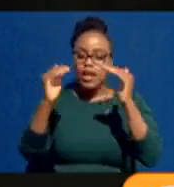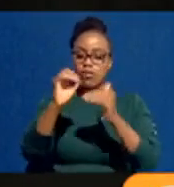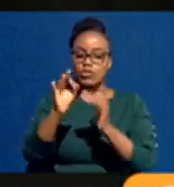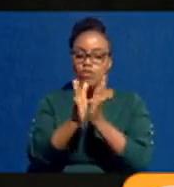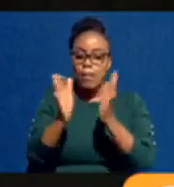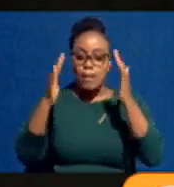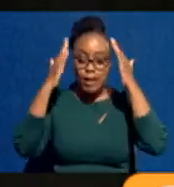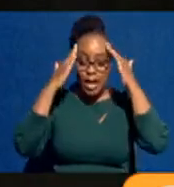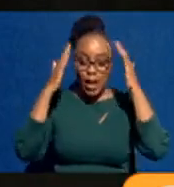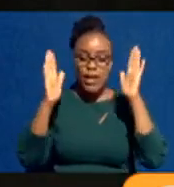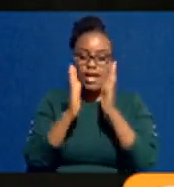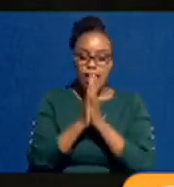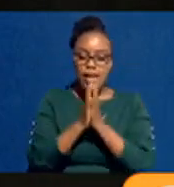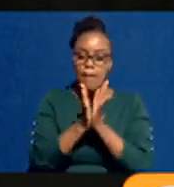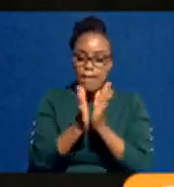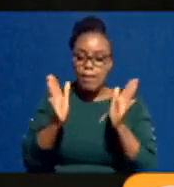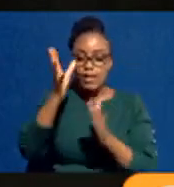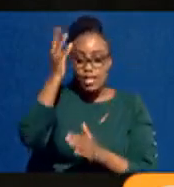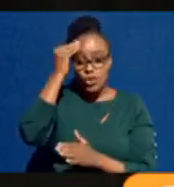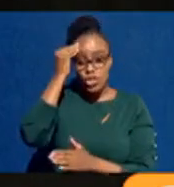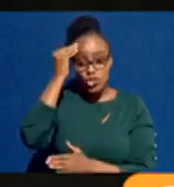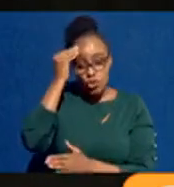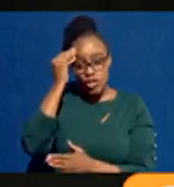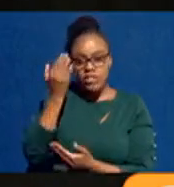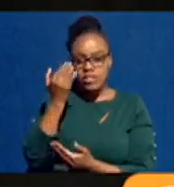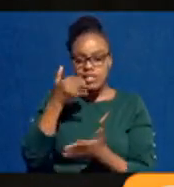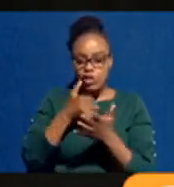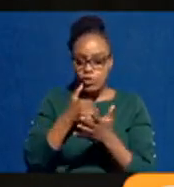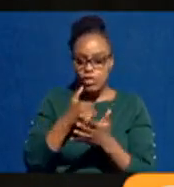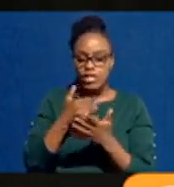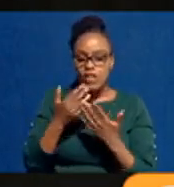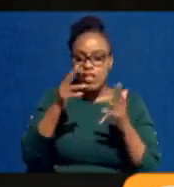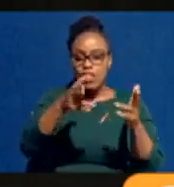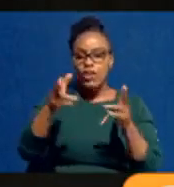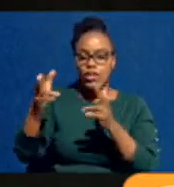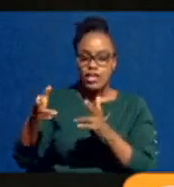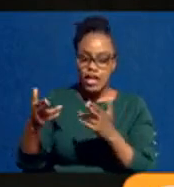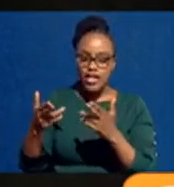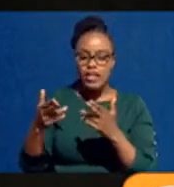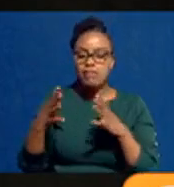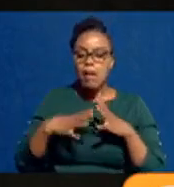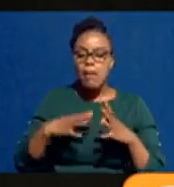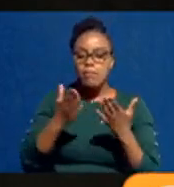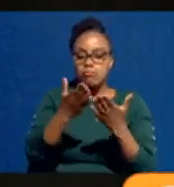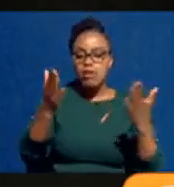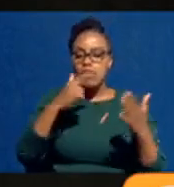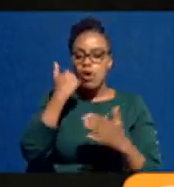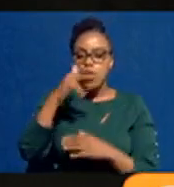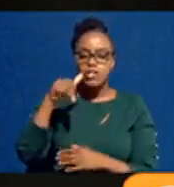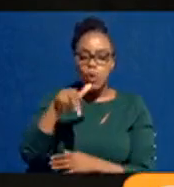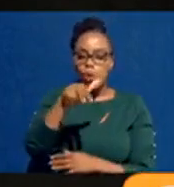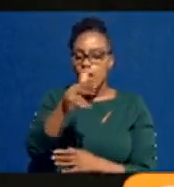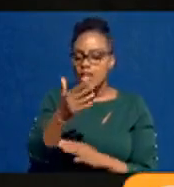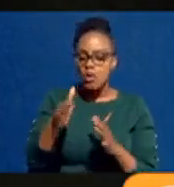public awareness and public education among ordinary street person walking around the